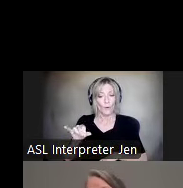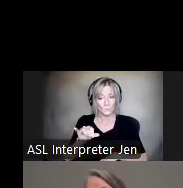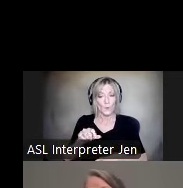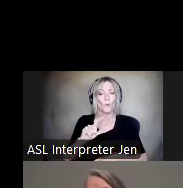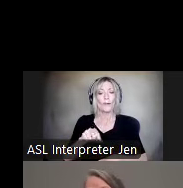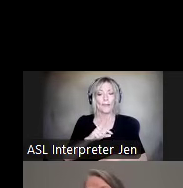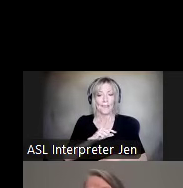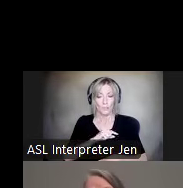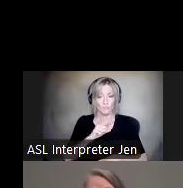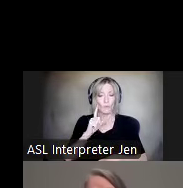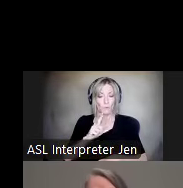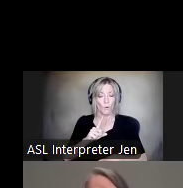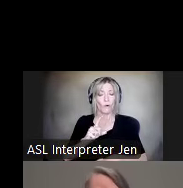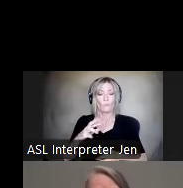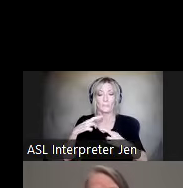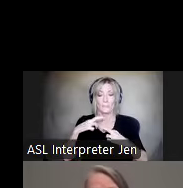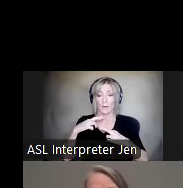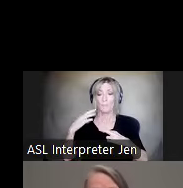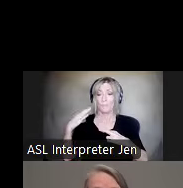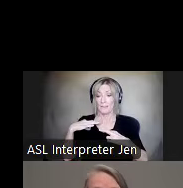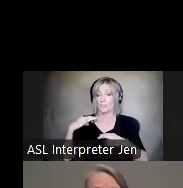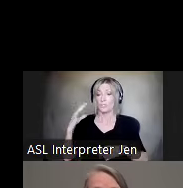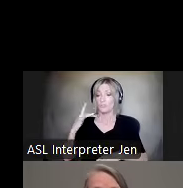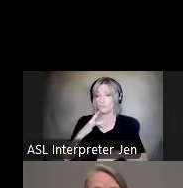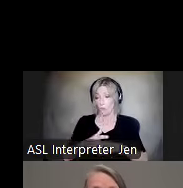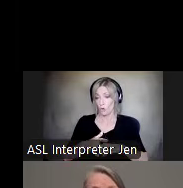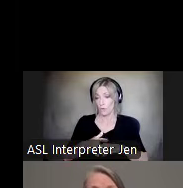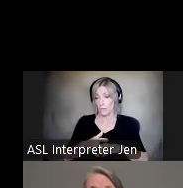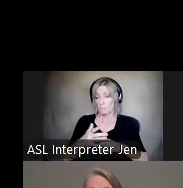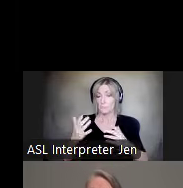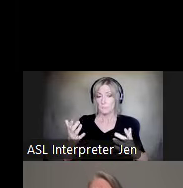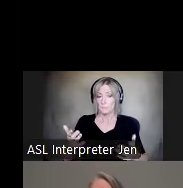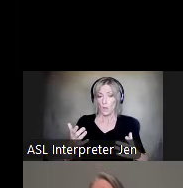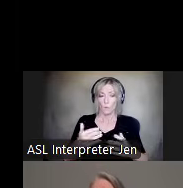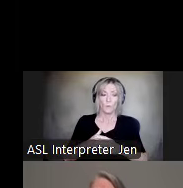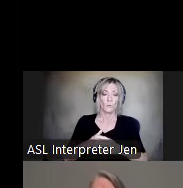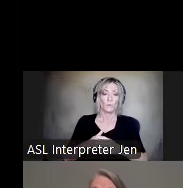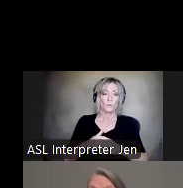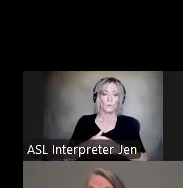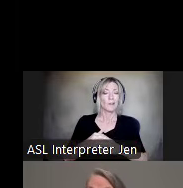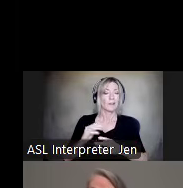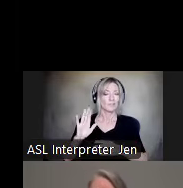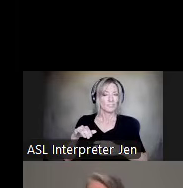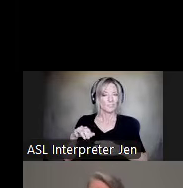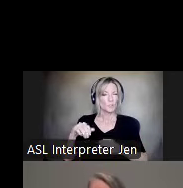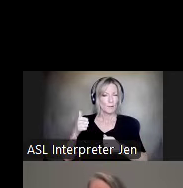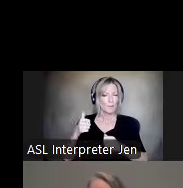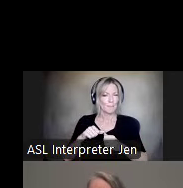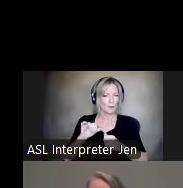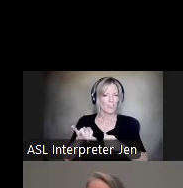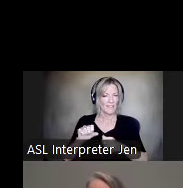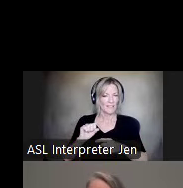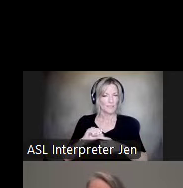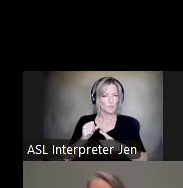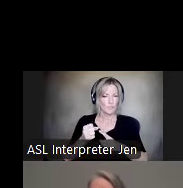receive retirement benefits early. So things to keep in mind in these situations for people